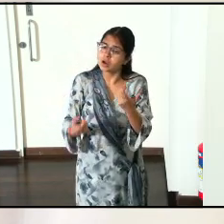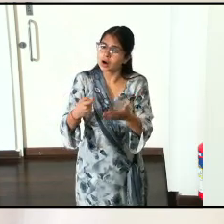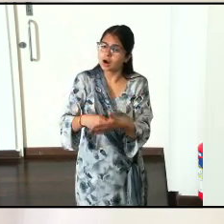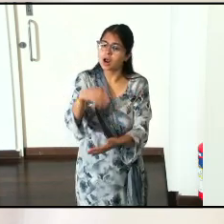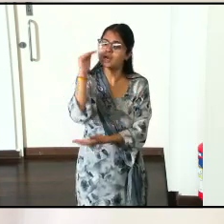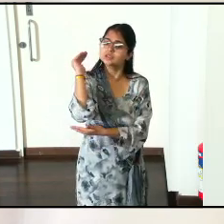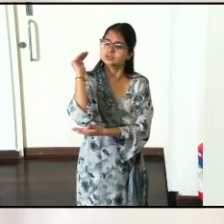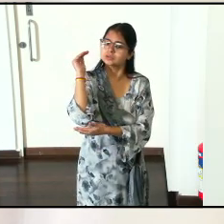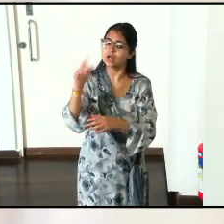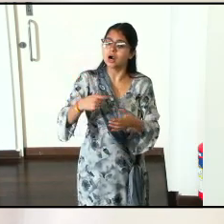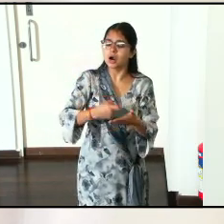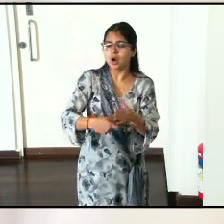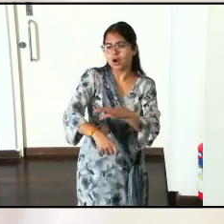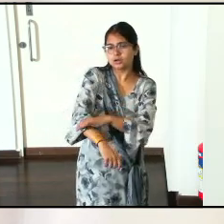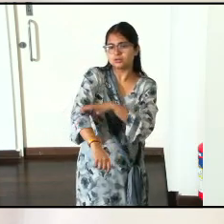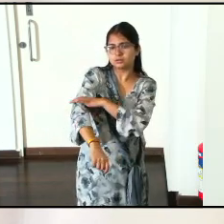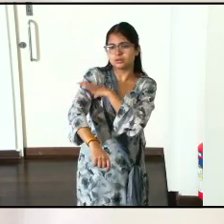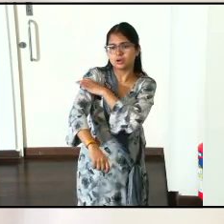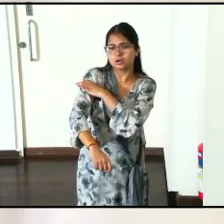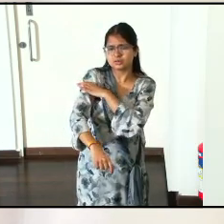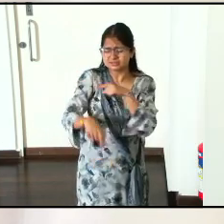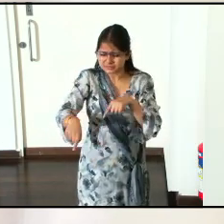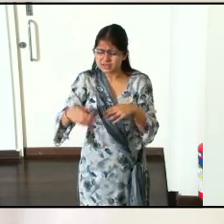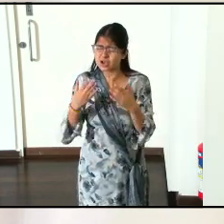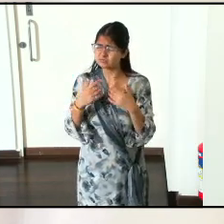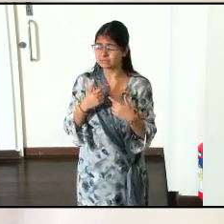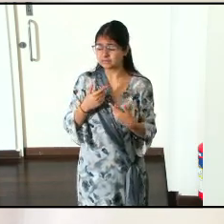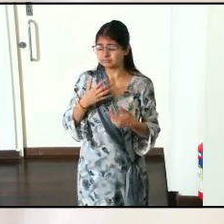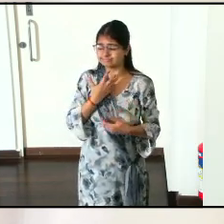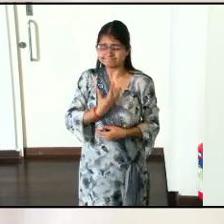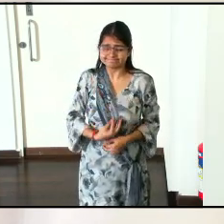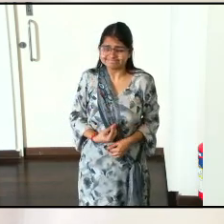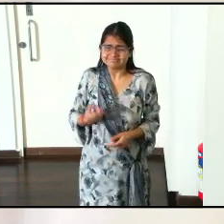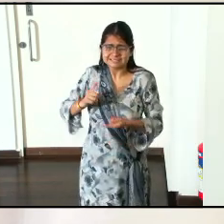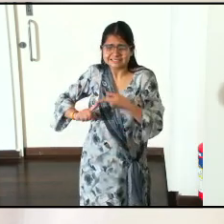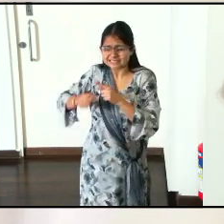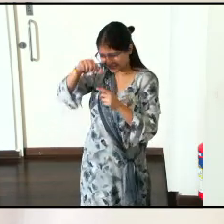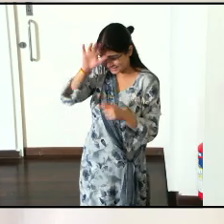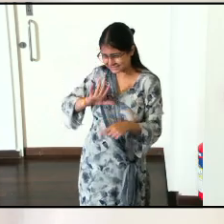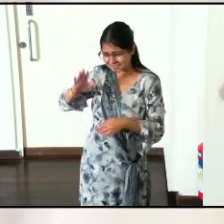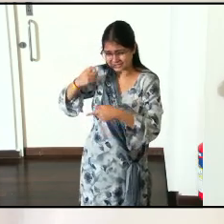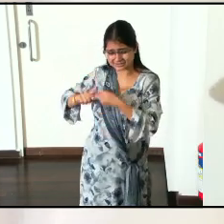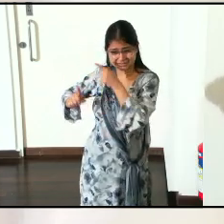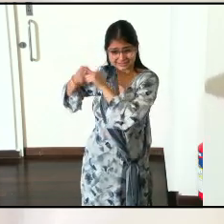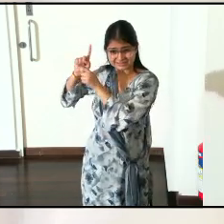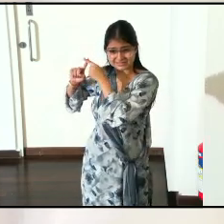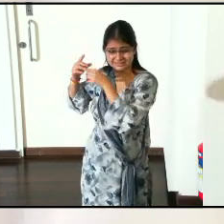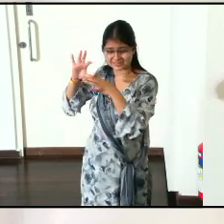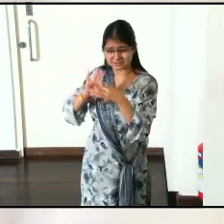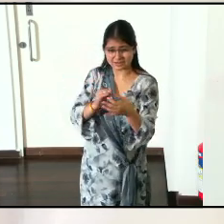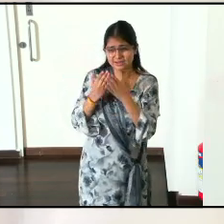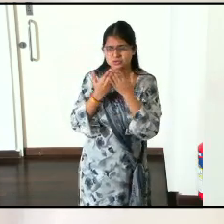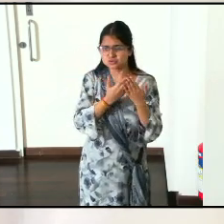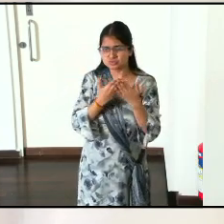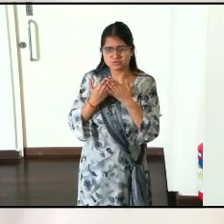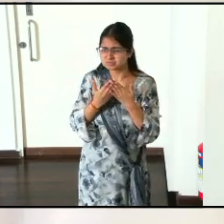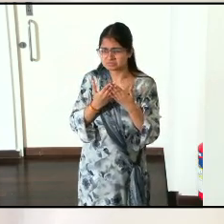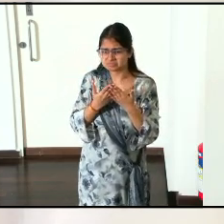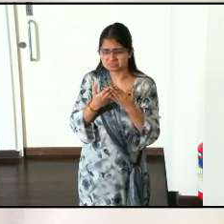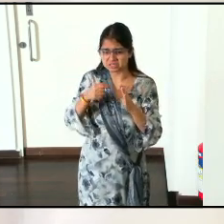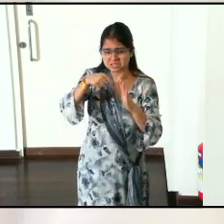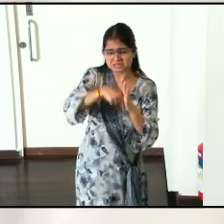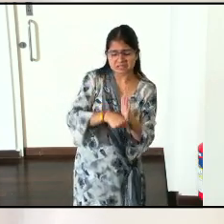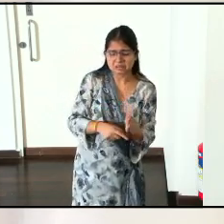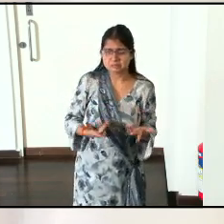histories of, shall we say, education in this country and literacy in this country is that it is deeply uneven. And it's